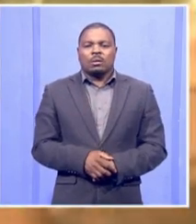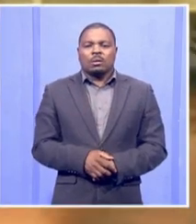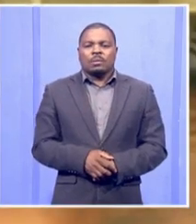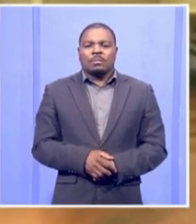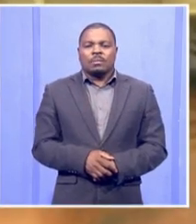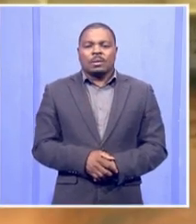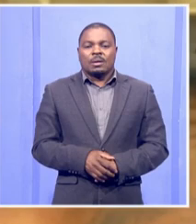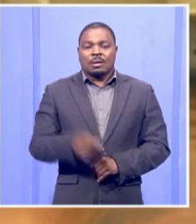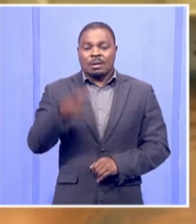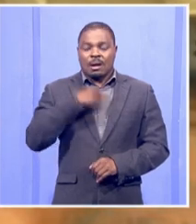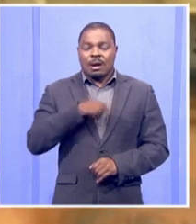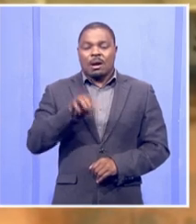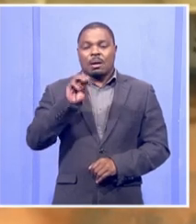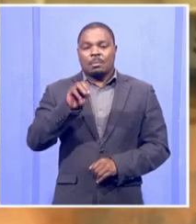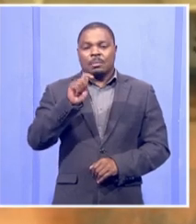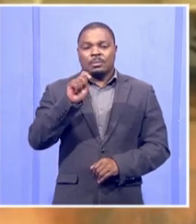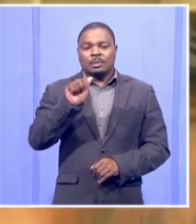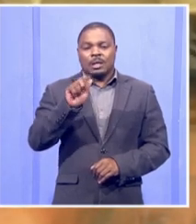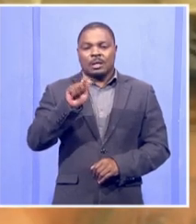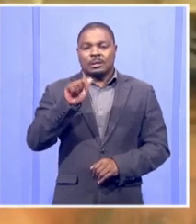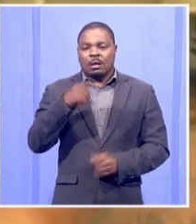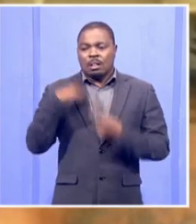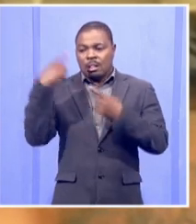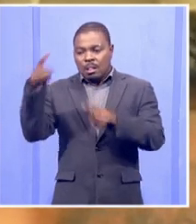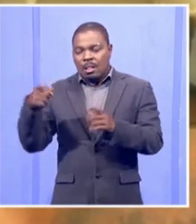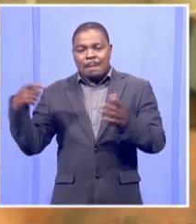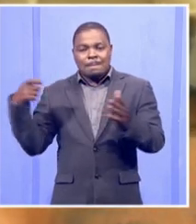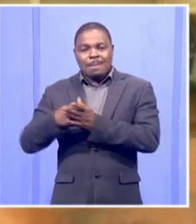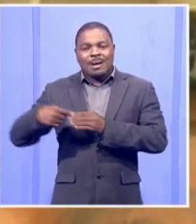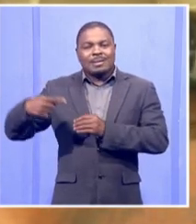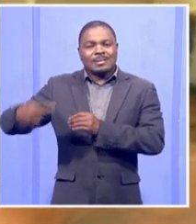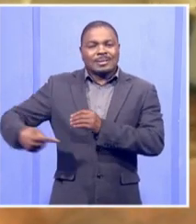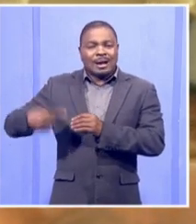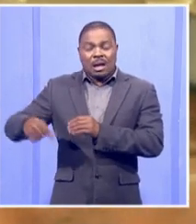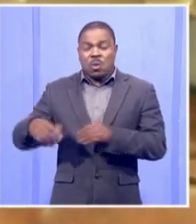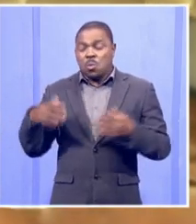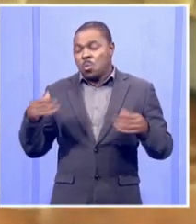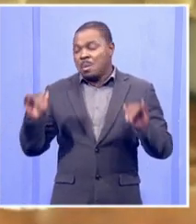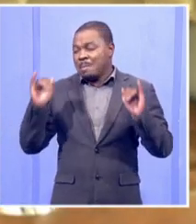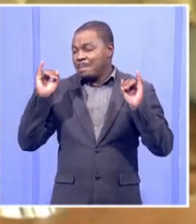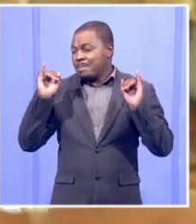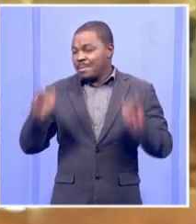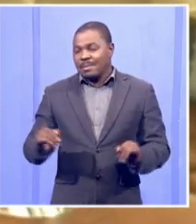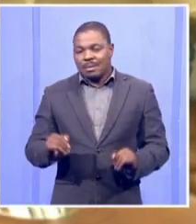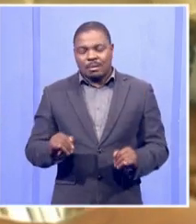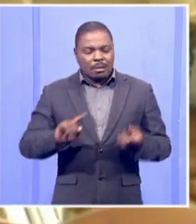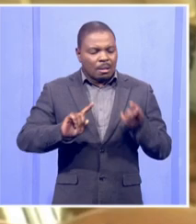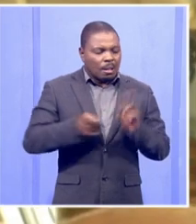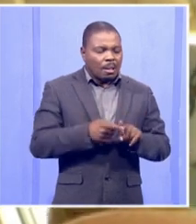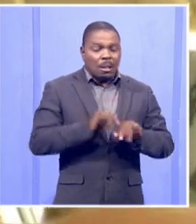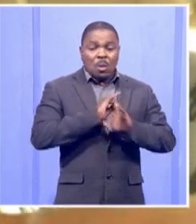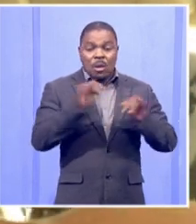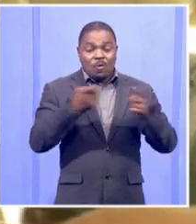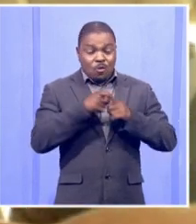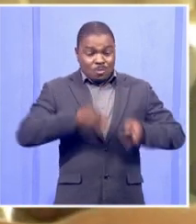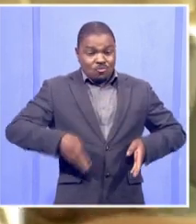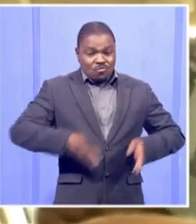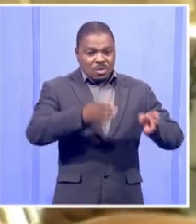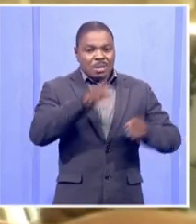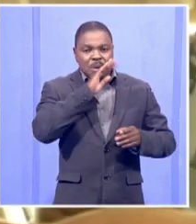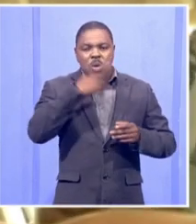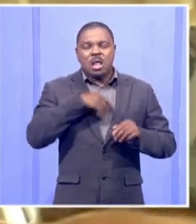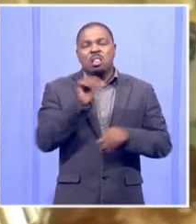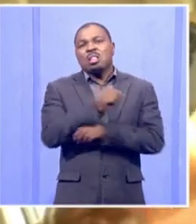I went to Mthatha to buy a tire. It's bad. There are accidents because of this road. It's not that we are reckless